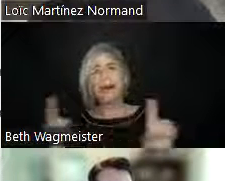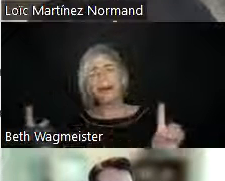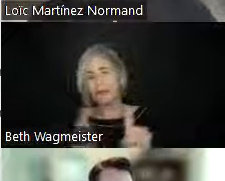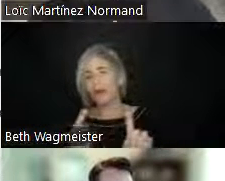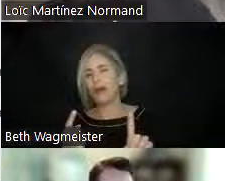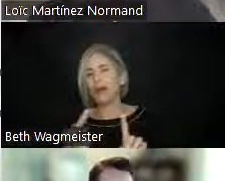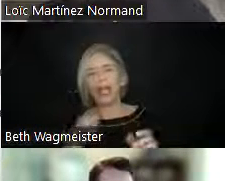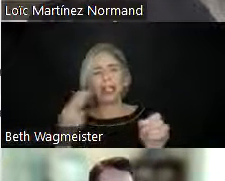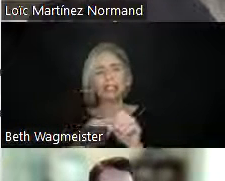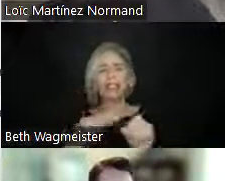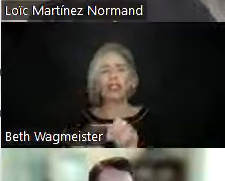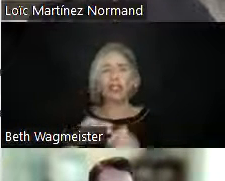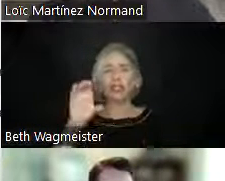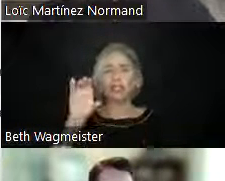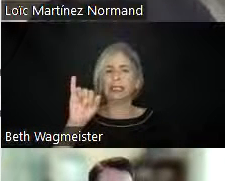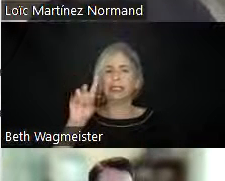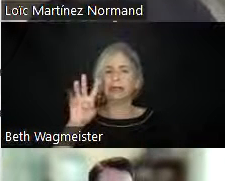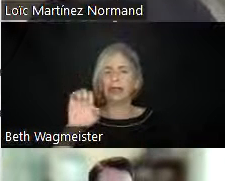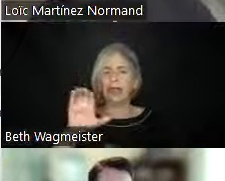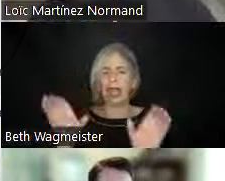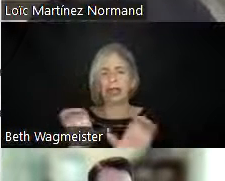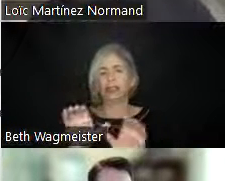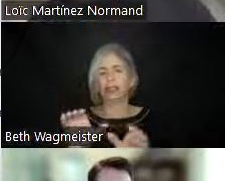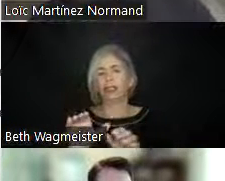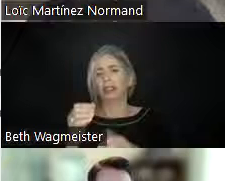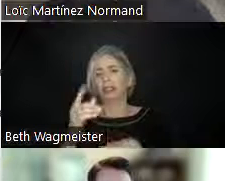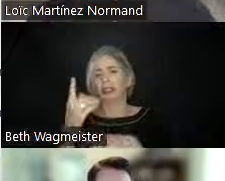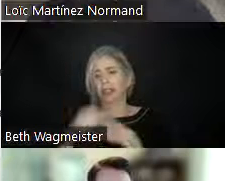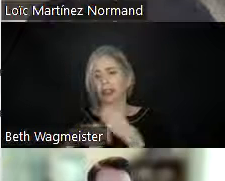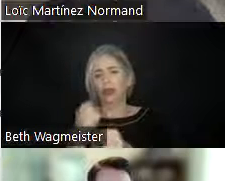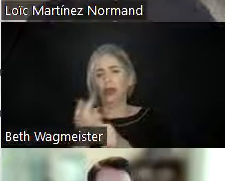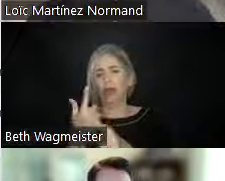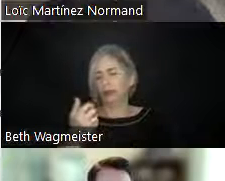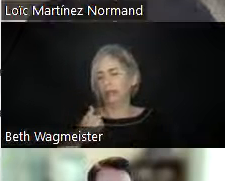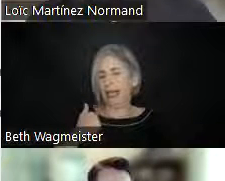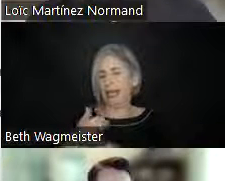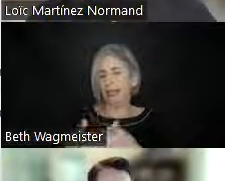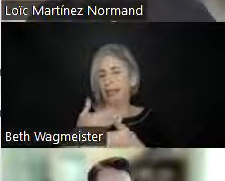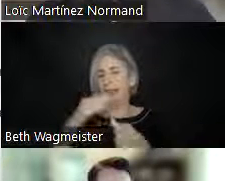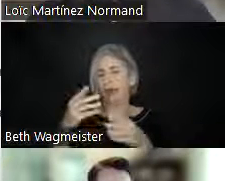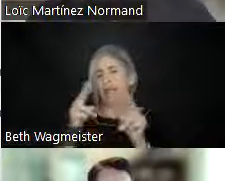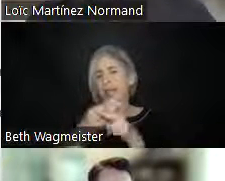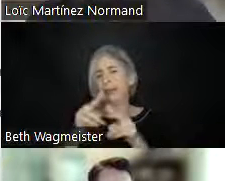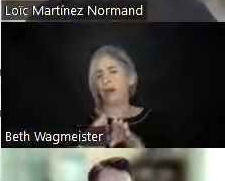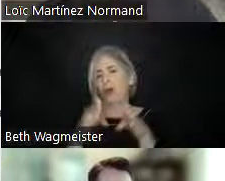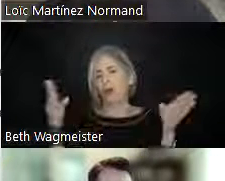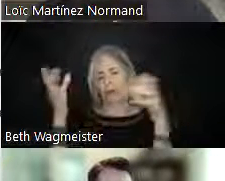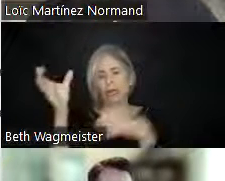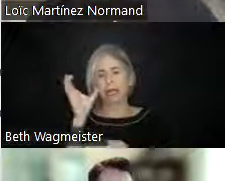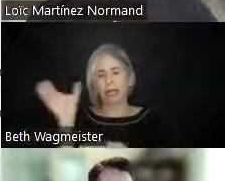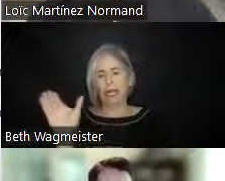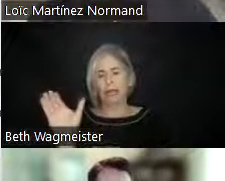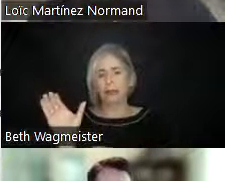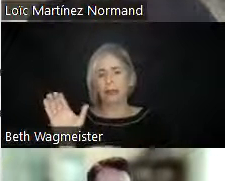I joined Civic Actions a year and a half ago. Before that, I was the CEO of a company in Canada called Open Concept. I'm also a Drupal core